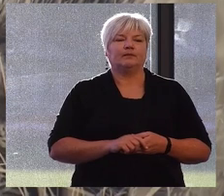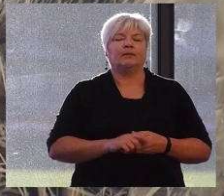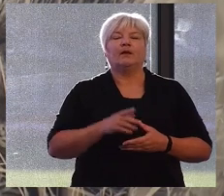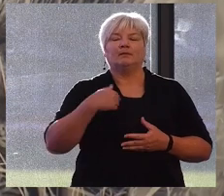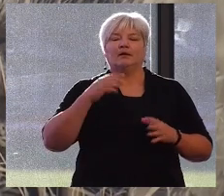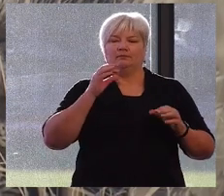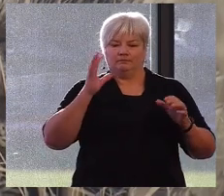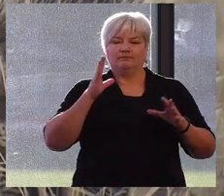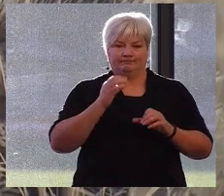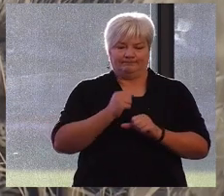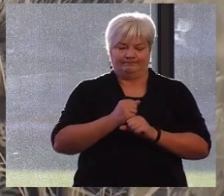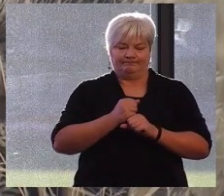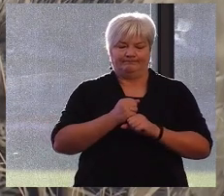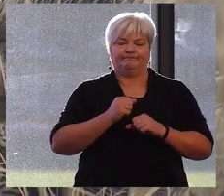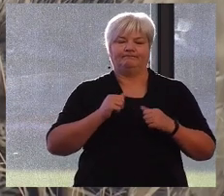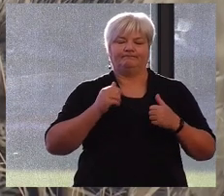In conclusion,